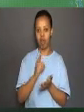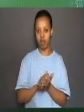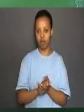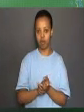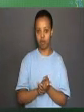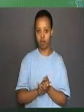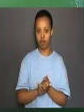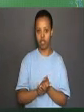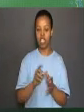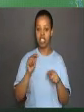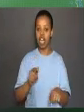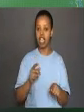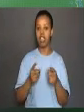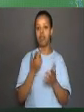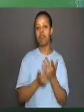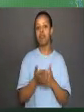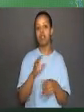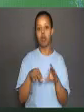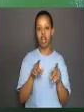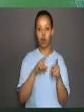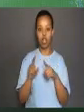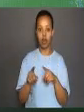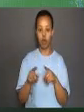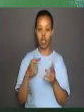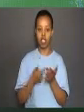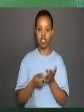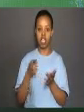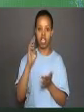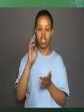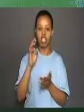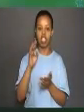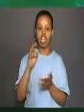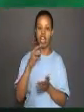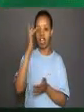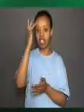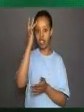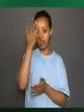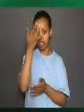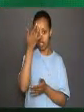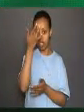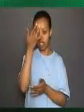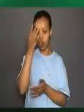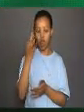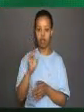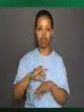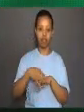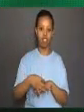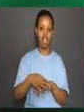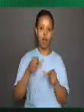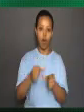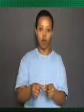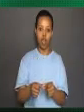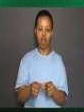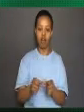Today, we are going to discuss the reservoir of infection. We briefly talked about